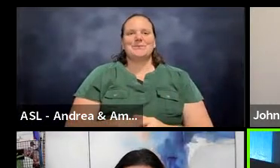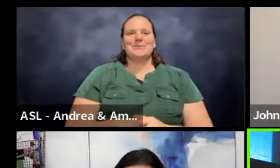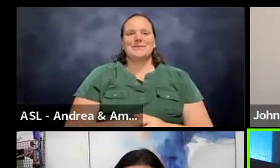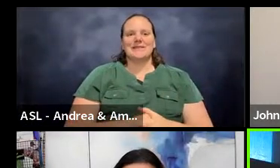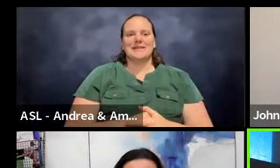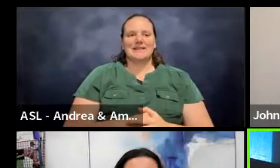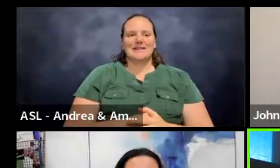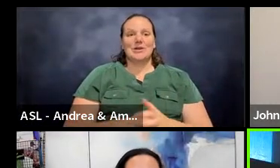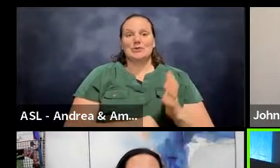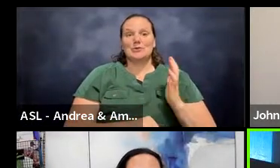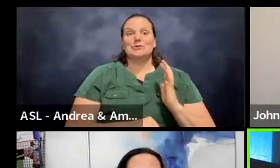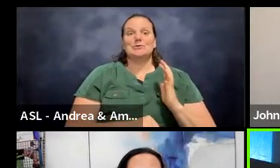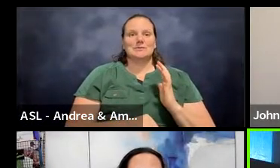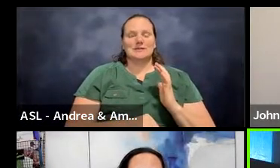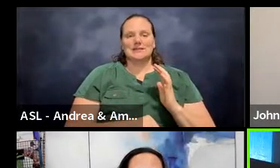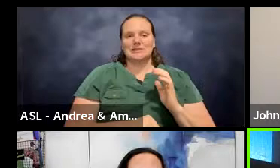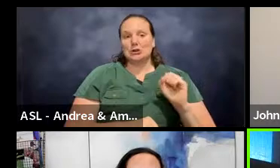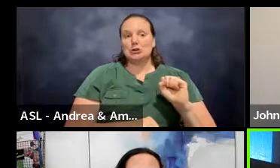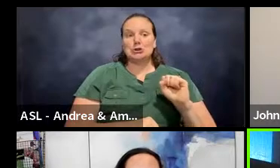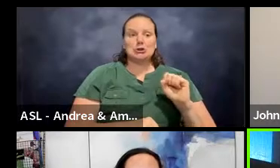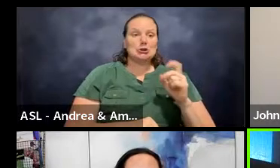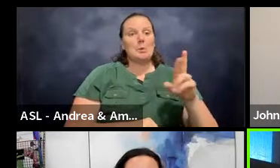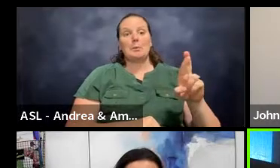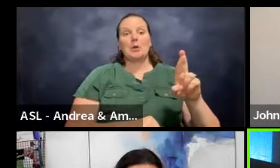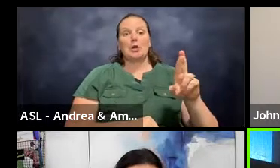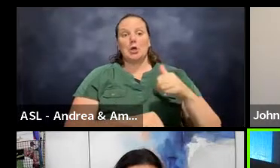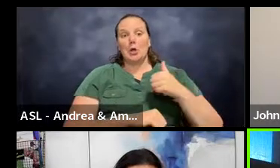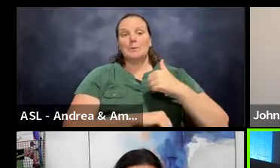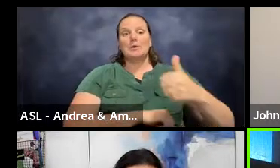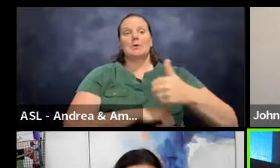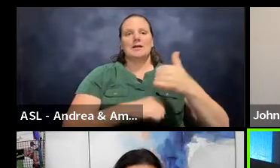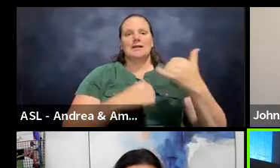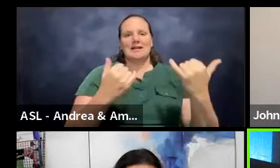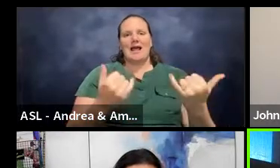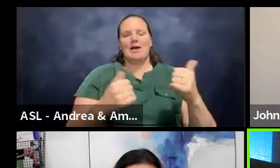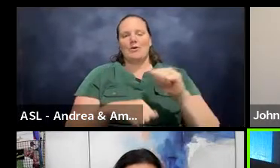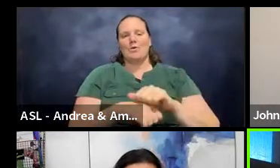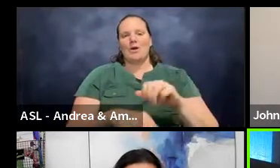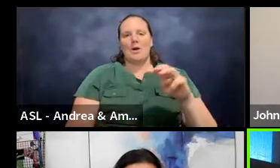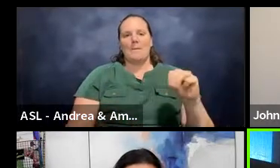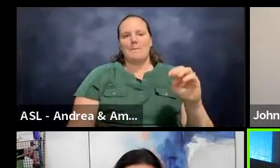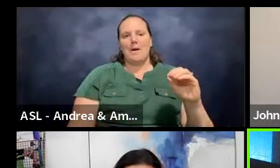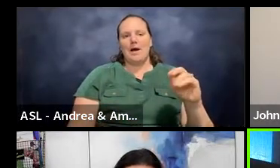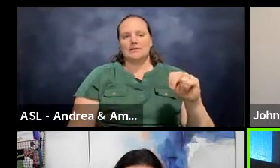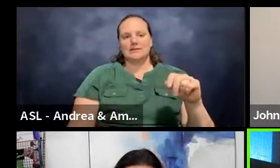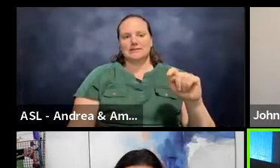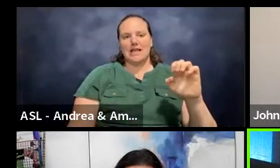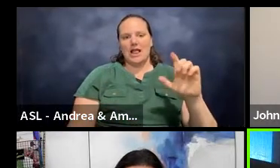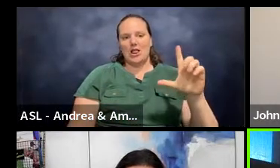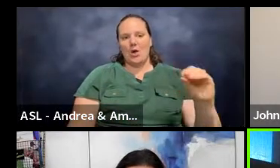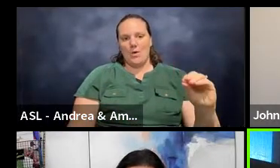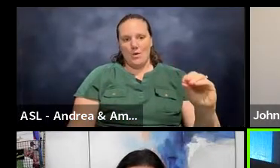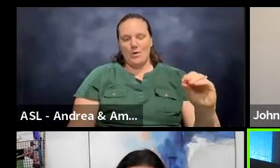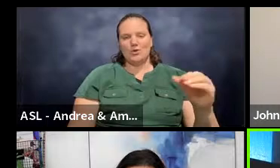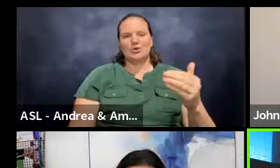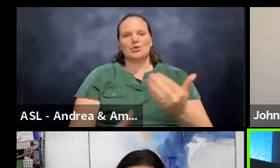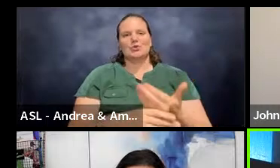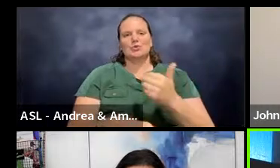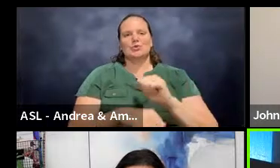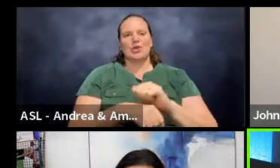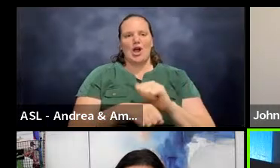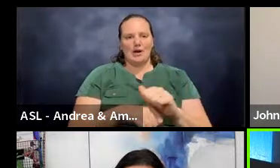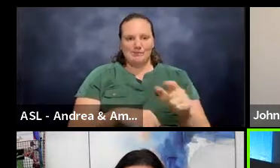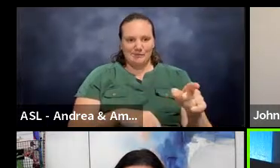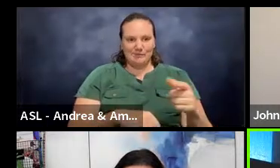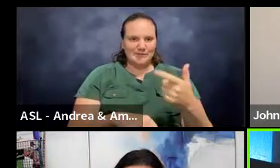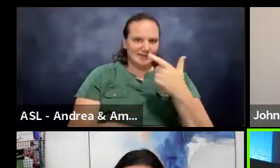I used to be a super commuter, but now I work out of Montesano in a new job. But I'm still very much